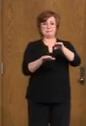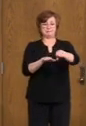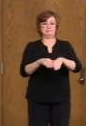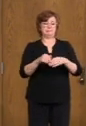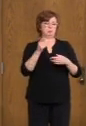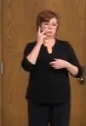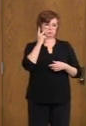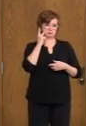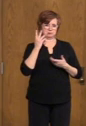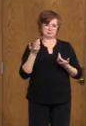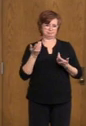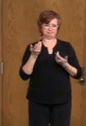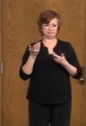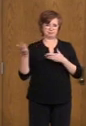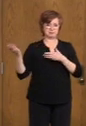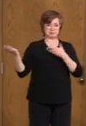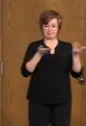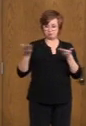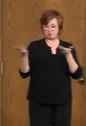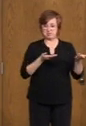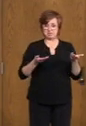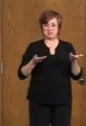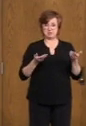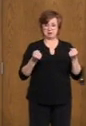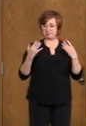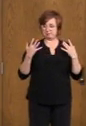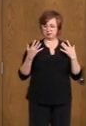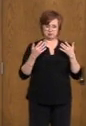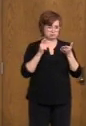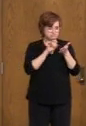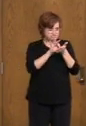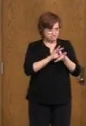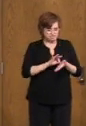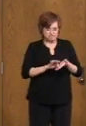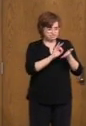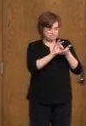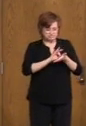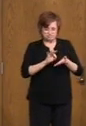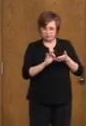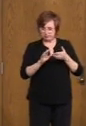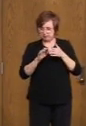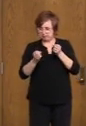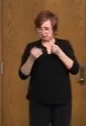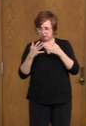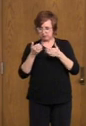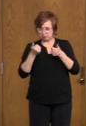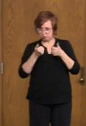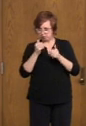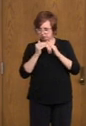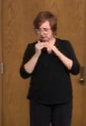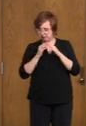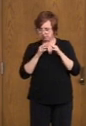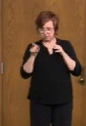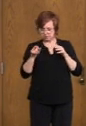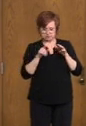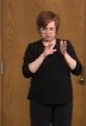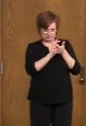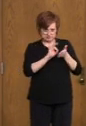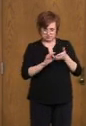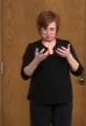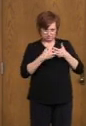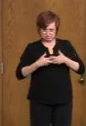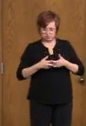seen supply changes, and we've been rerunning numbers and reestablishing priorities for communities and trying to go as far as we can